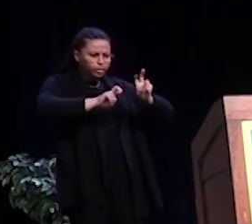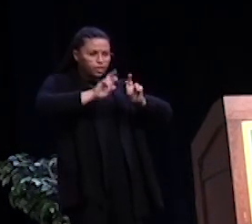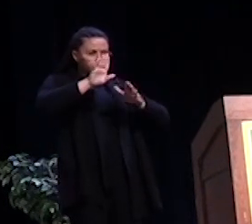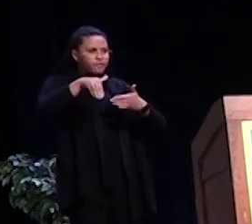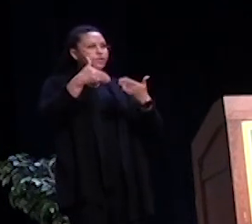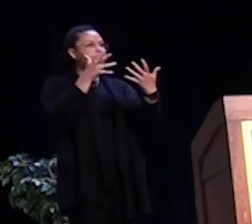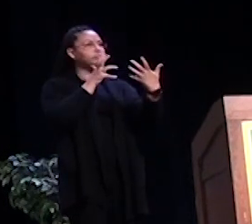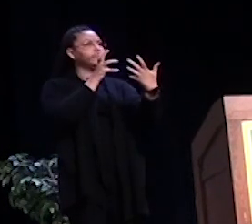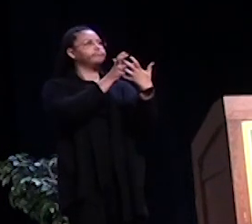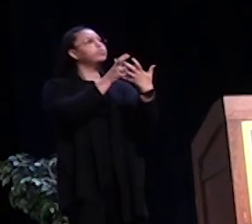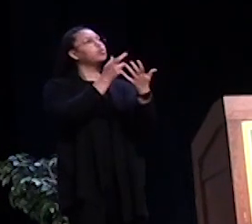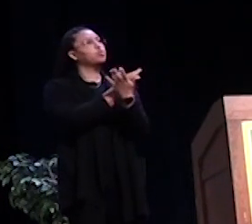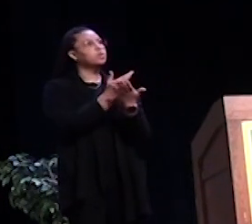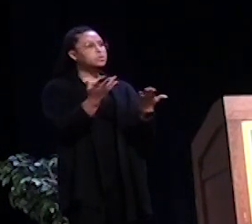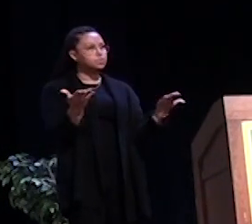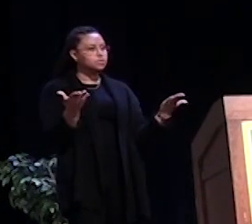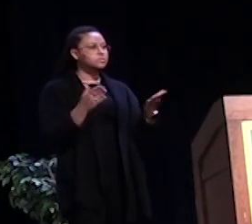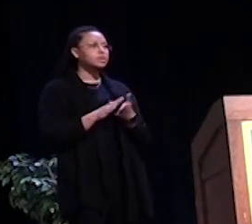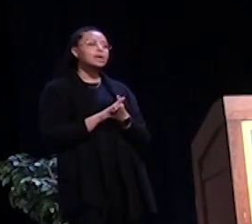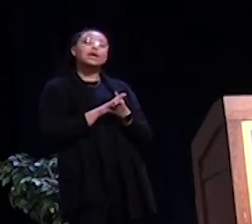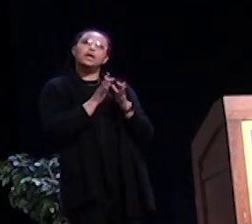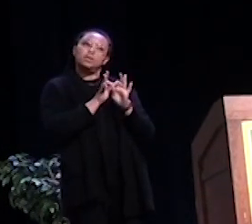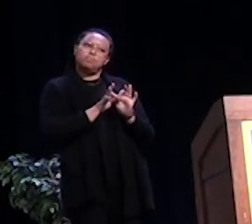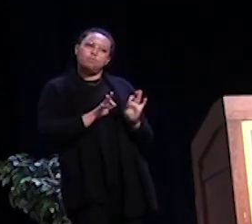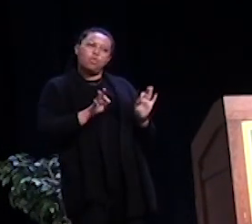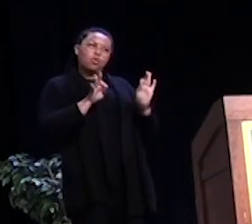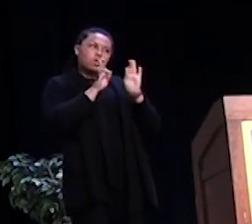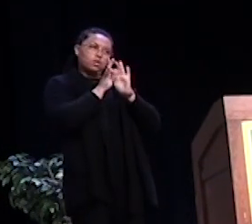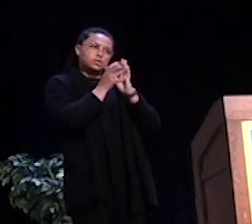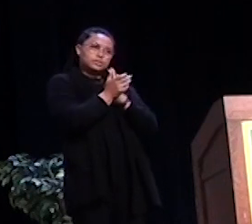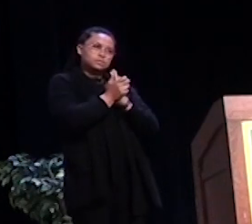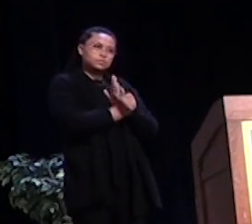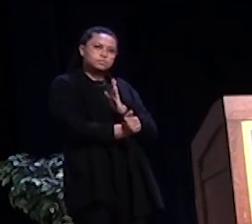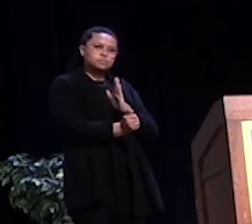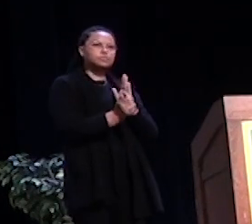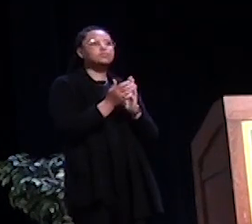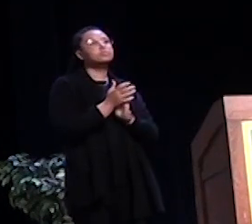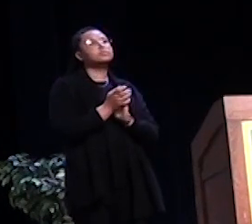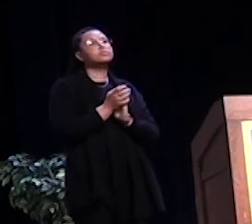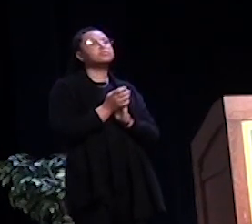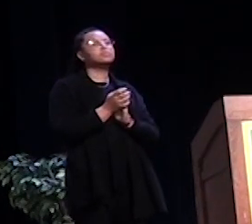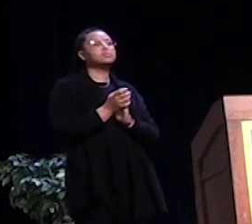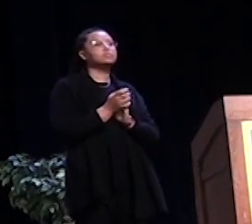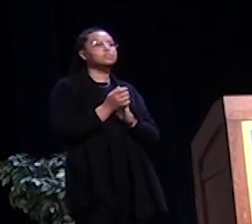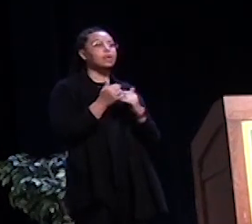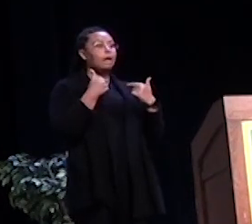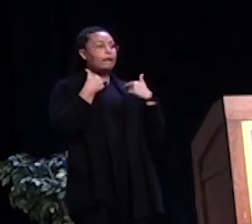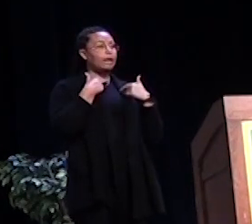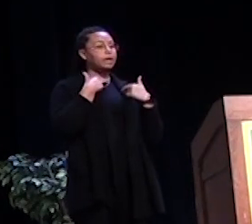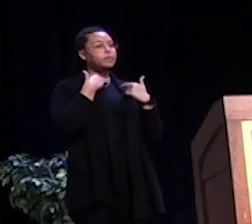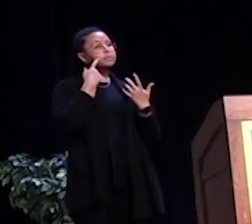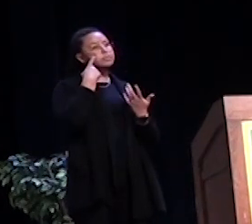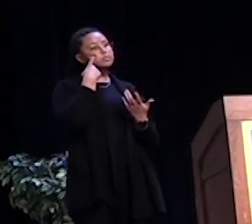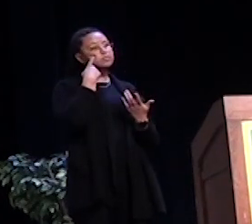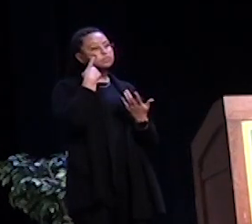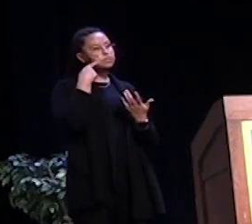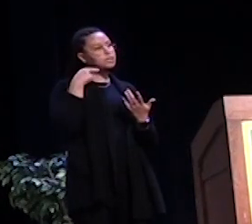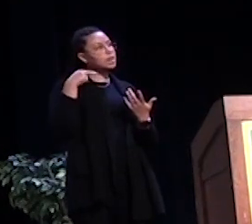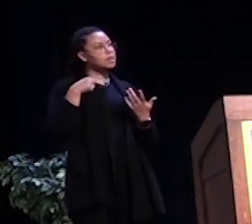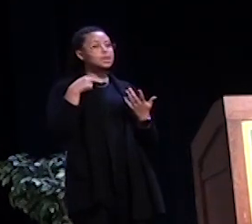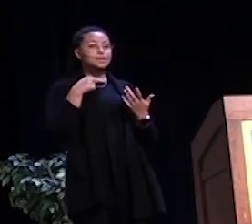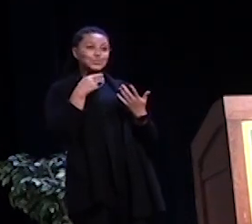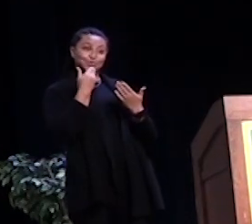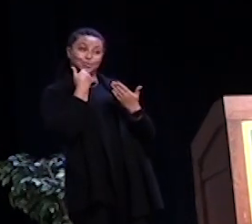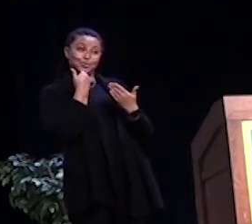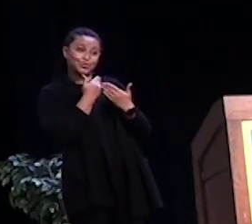appropriate resource. It's a delicate skill, right? And I think this is a really great way